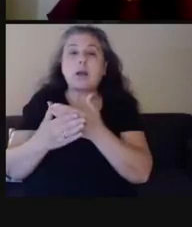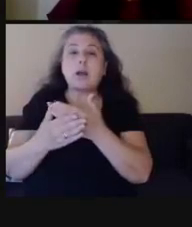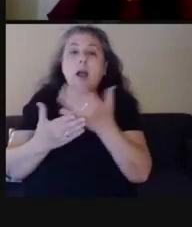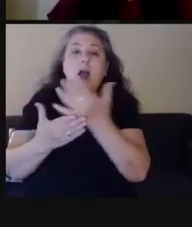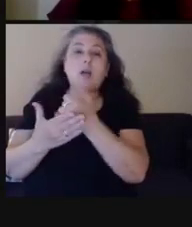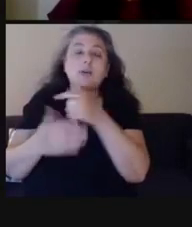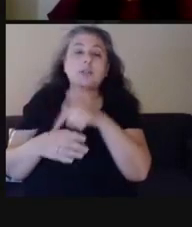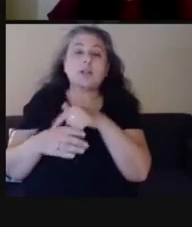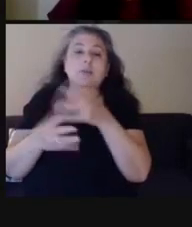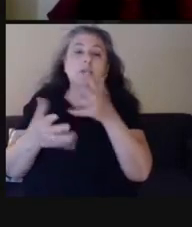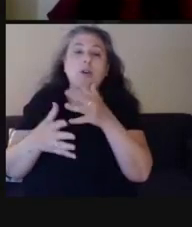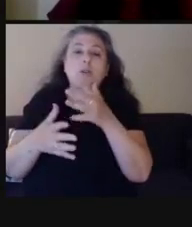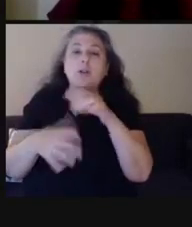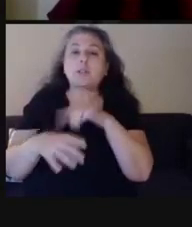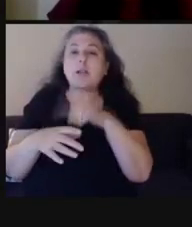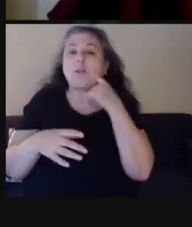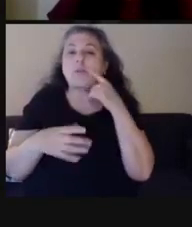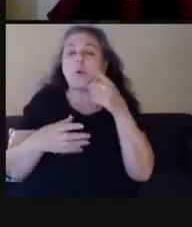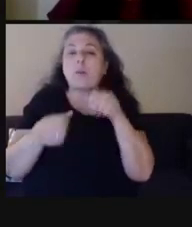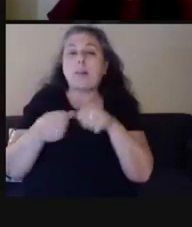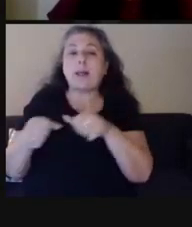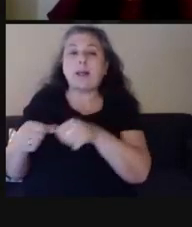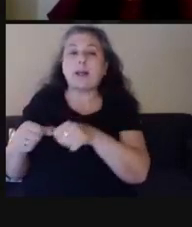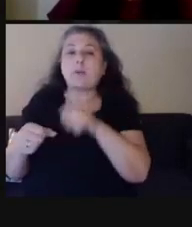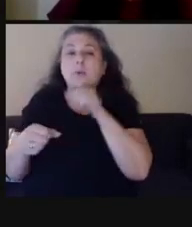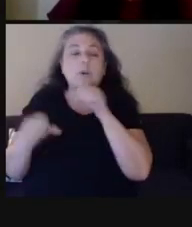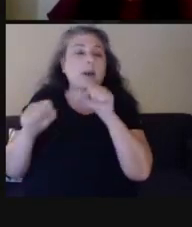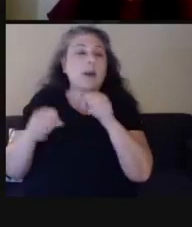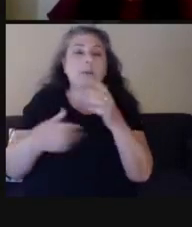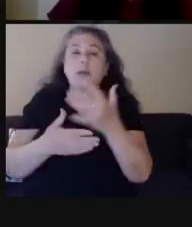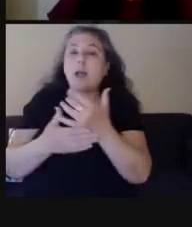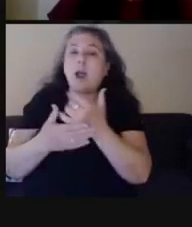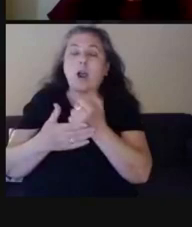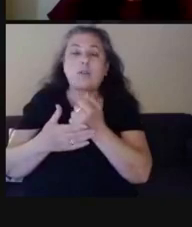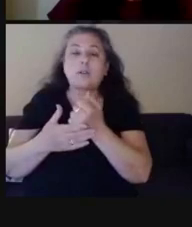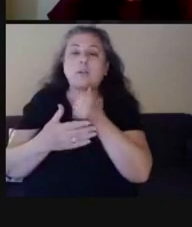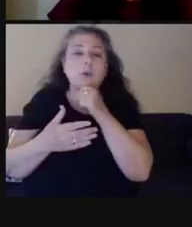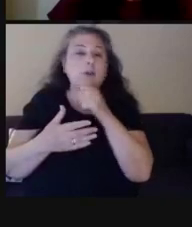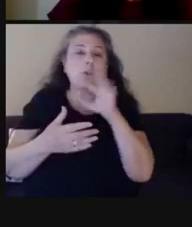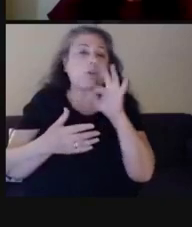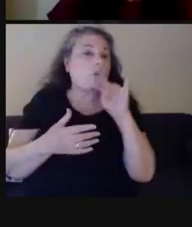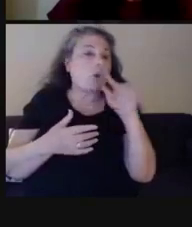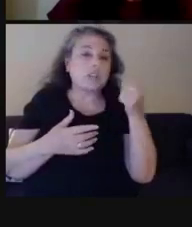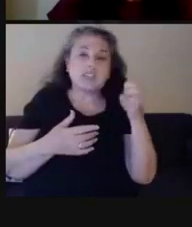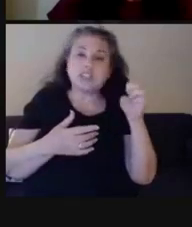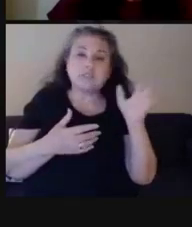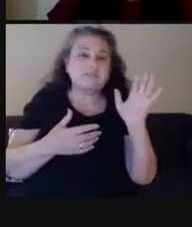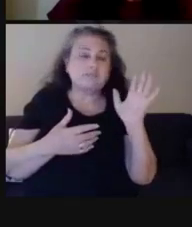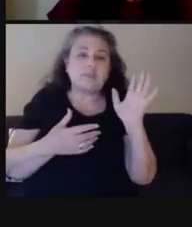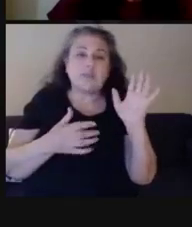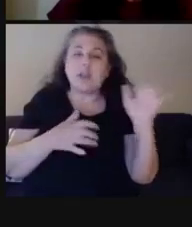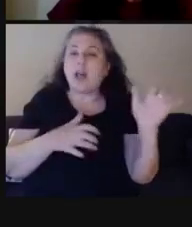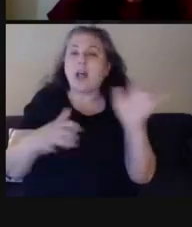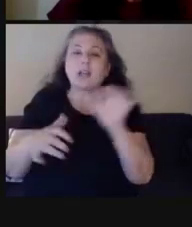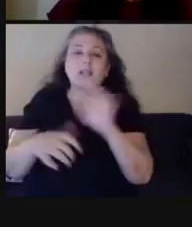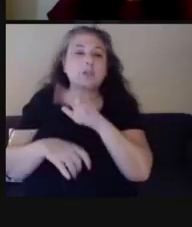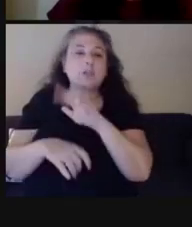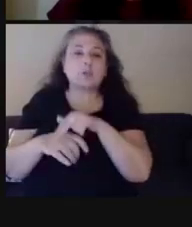it's time for planting. We weren't able to harvest. We weren't able to forage as much as we usually